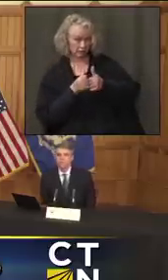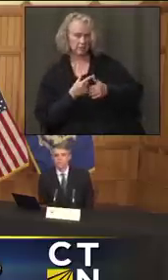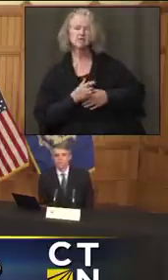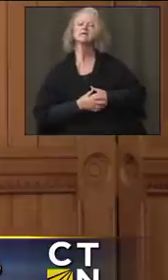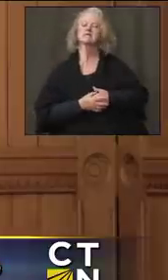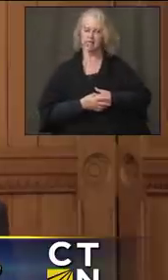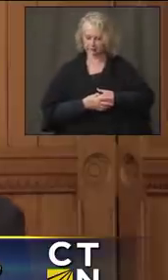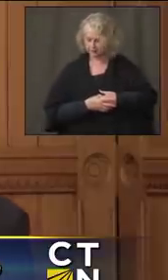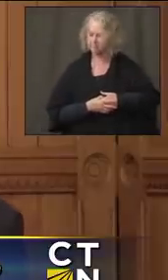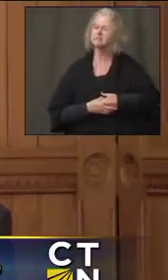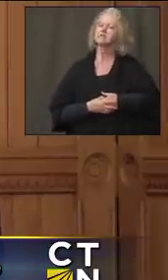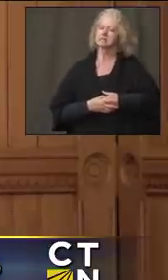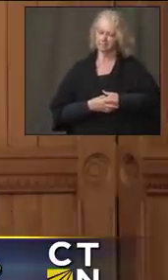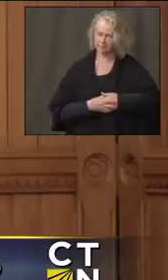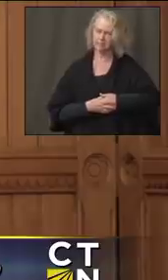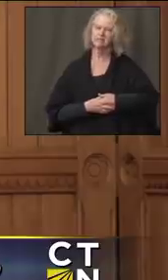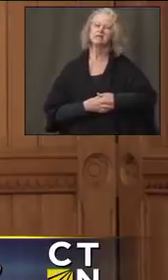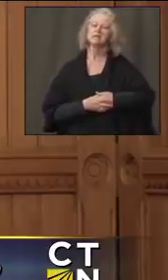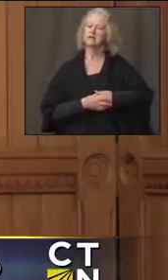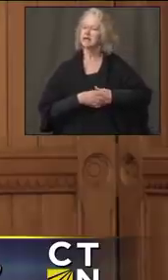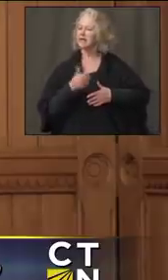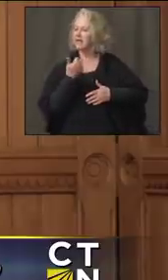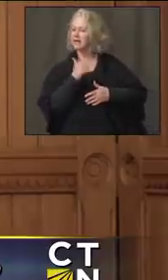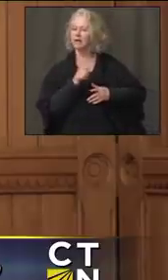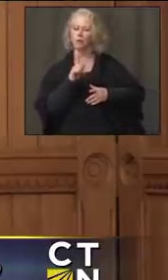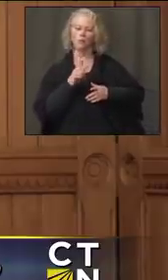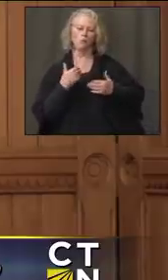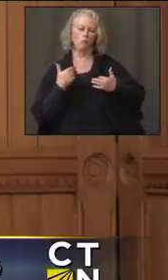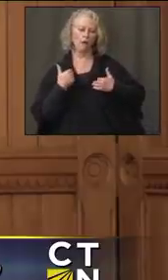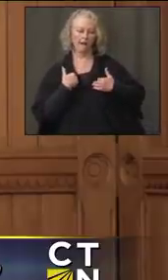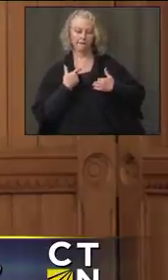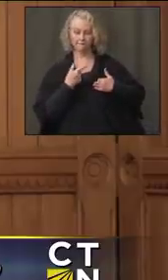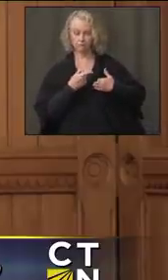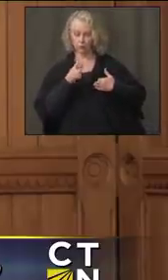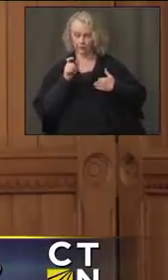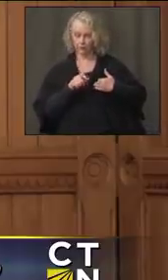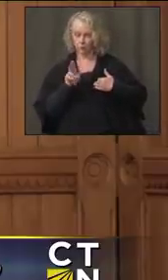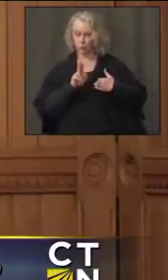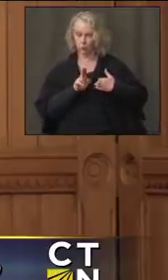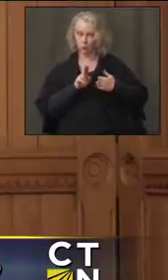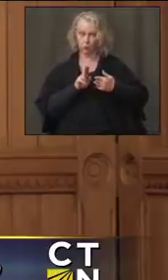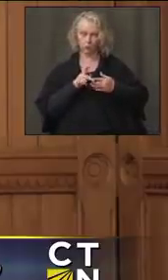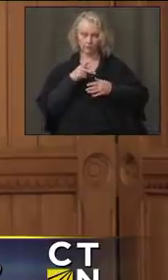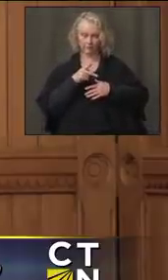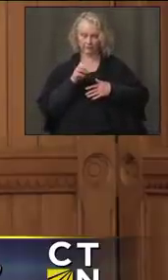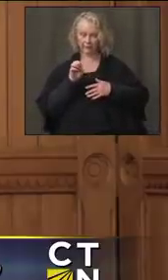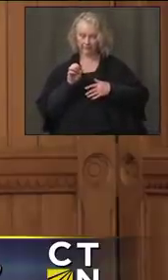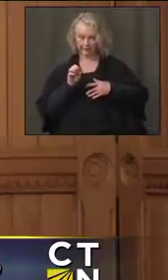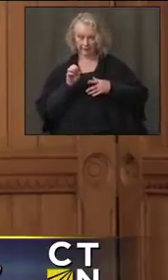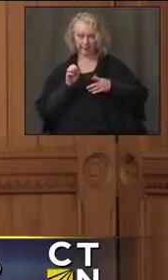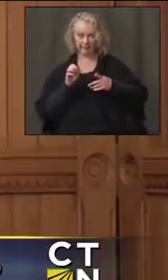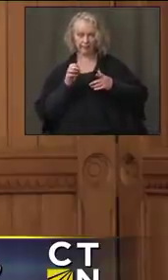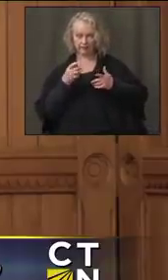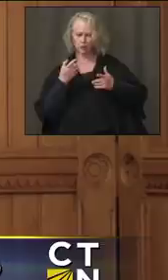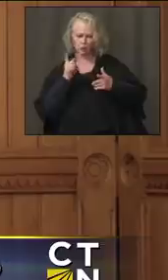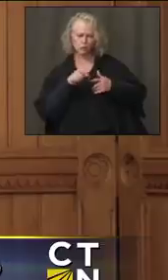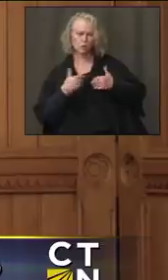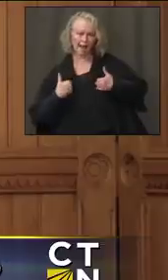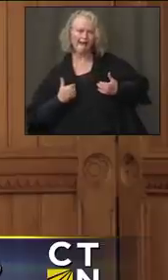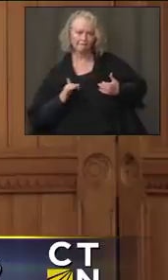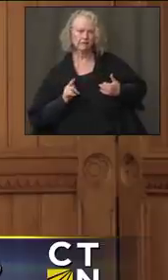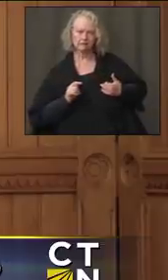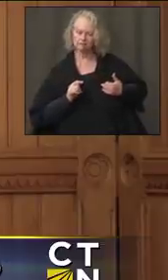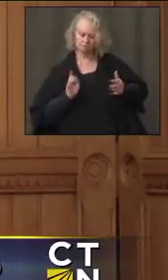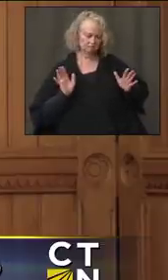Yes. Everyone who's in a role where PPE is necessary per CDC guidelines should have PPE. That's been